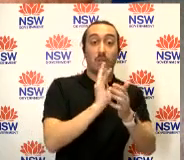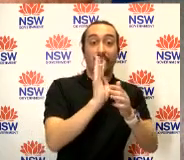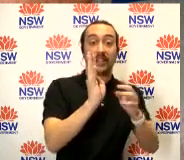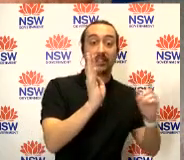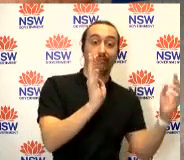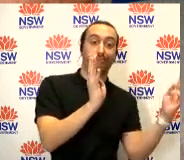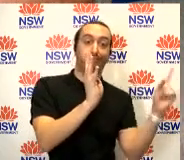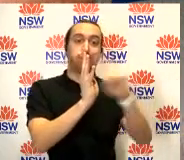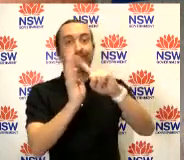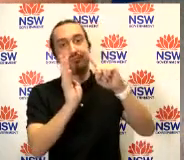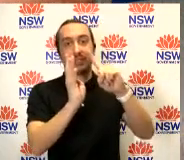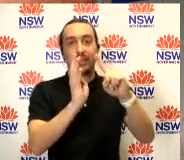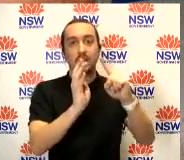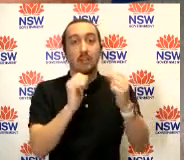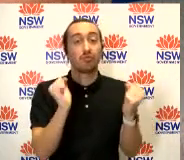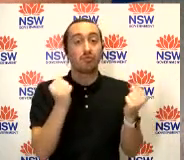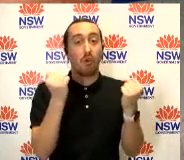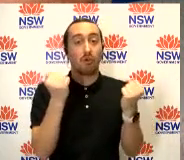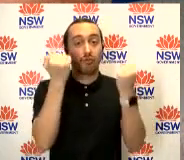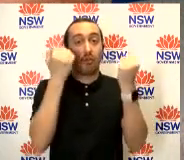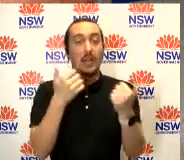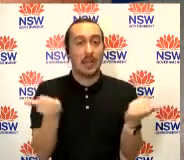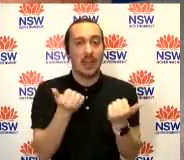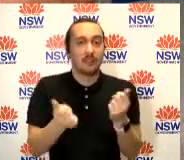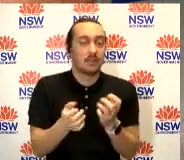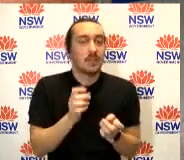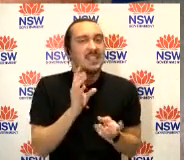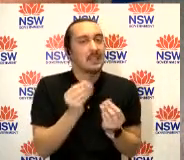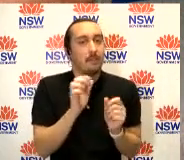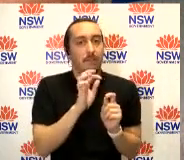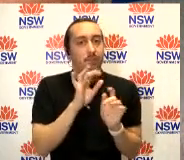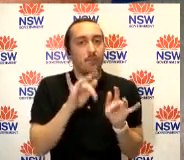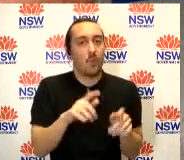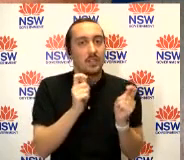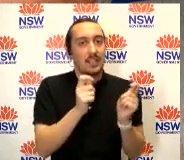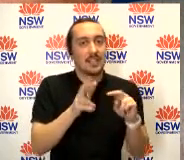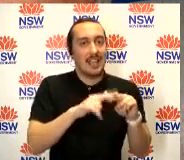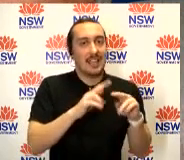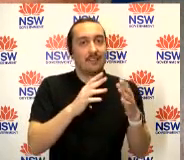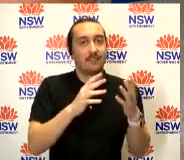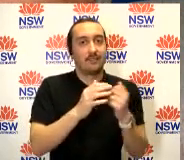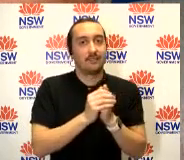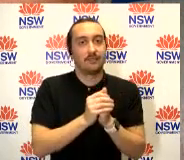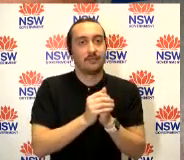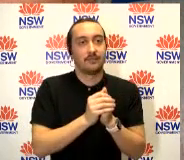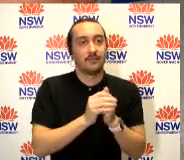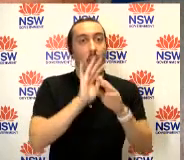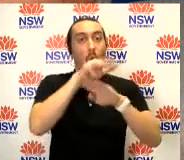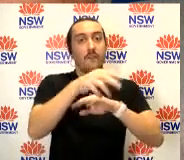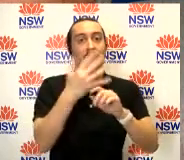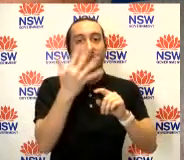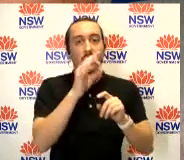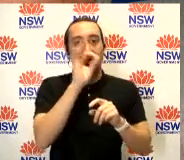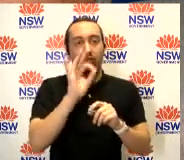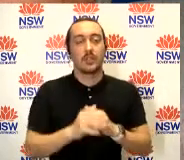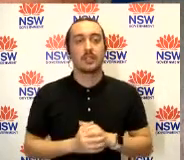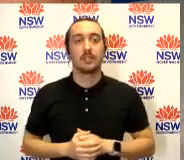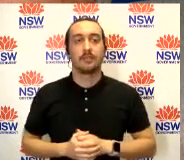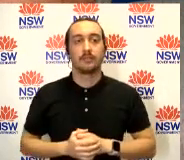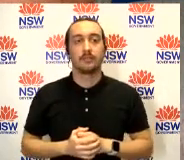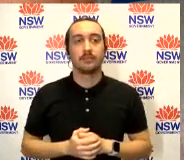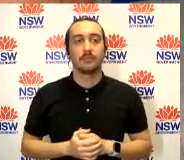doesn't cover that kind of thing. And also one of the things you'd be considering doing roofs is you're taking parts of the roof